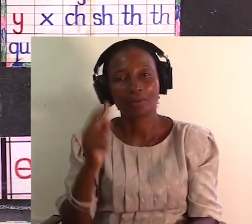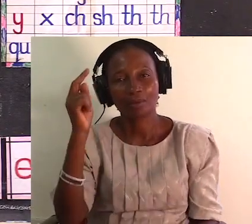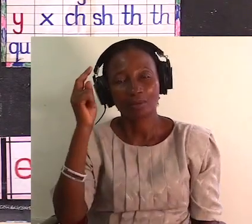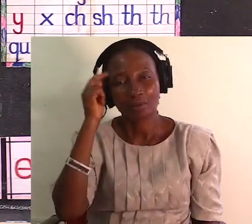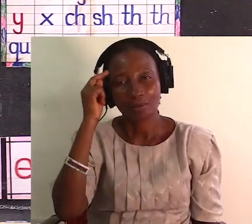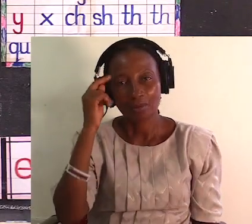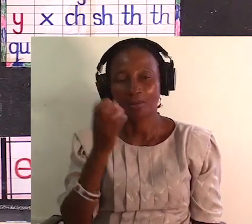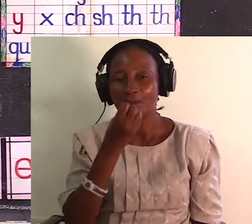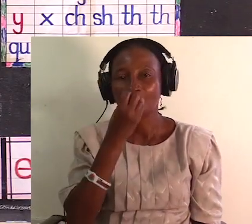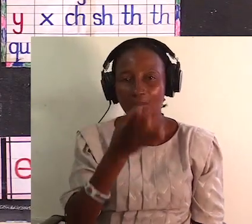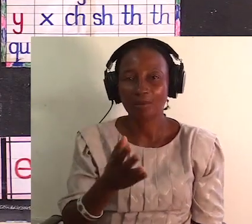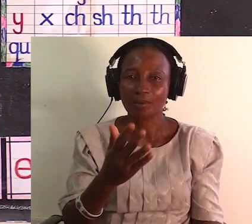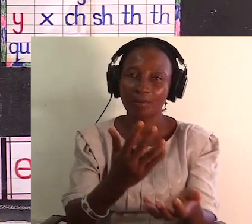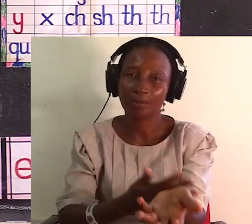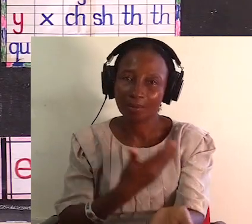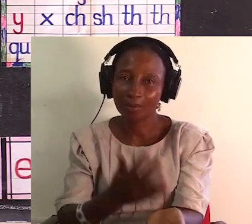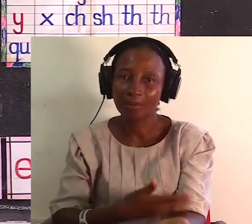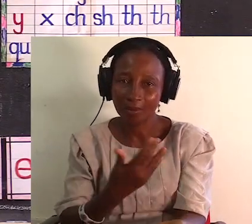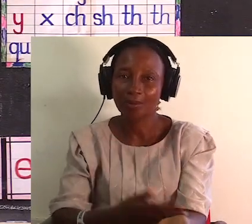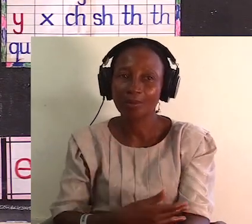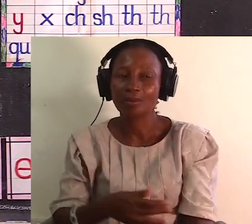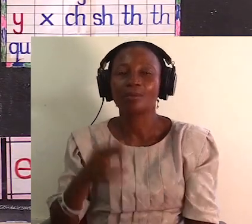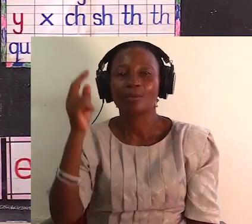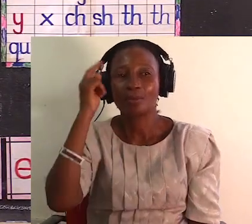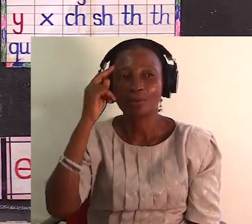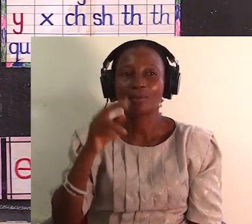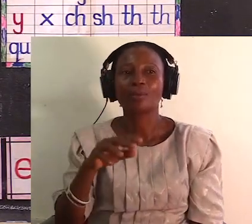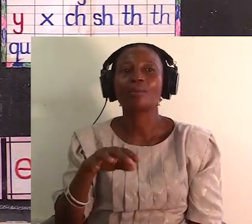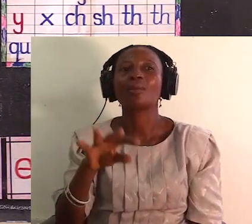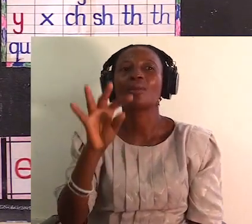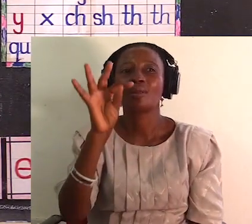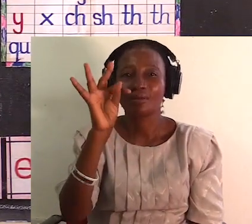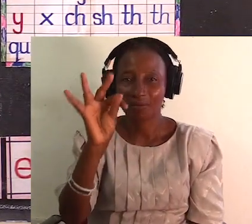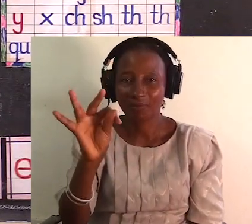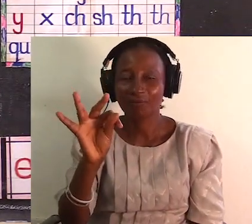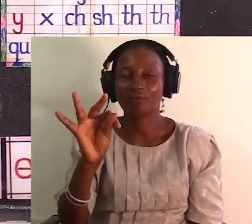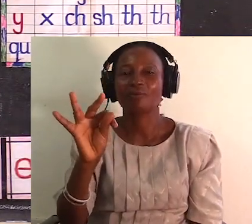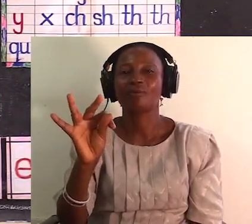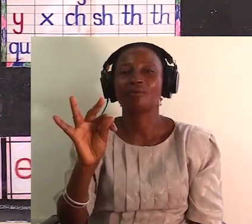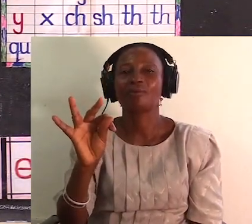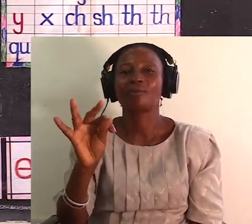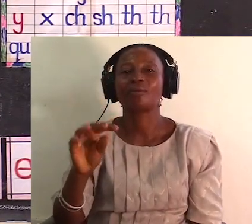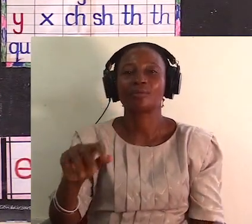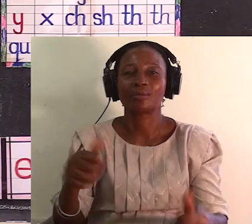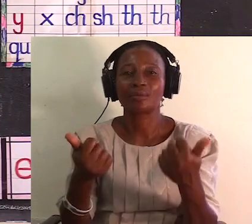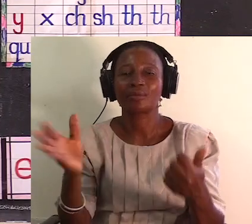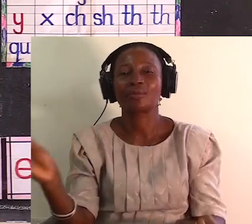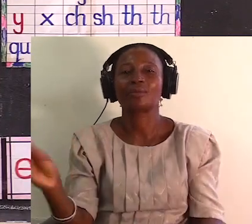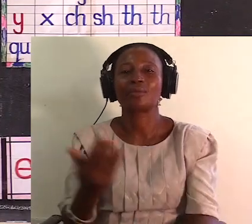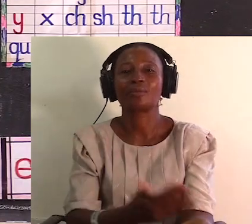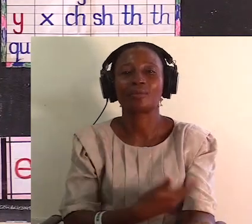already aware of the sounds there, but then you must remember the formation so that you can be able to write something that can